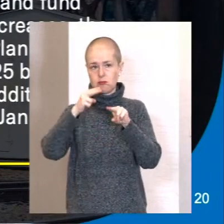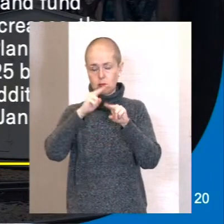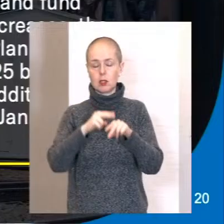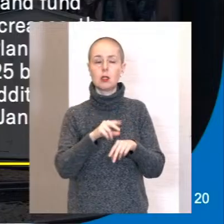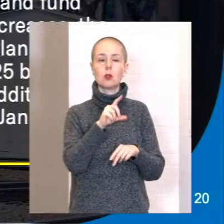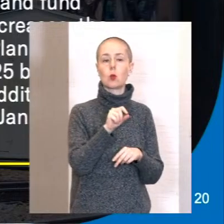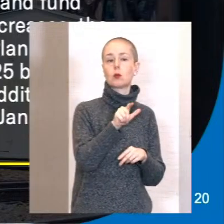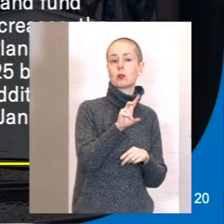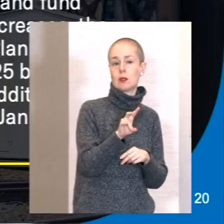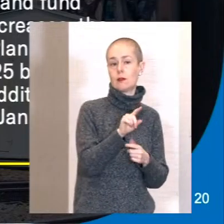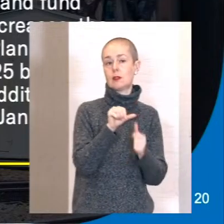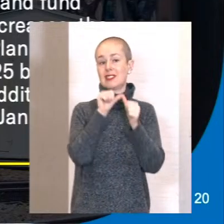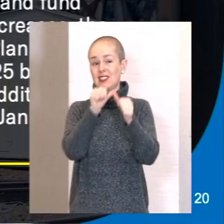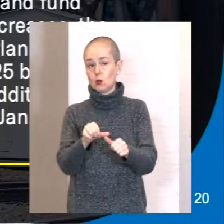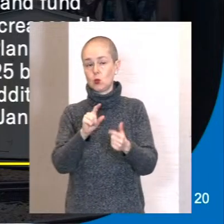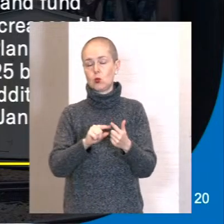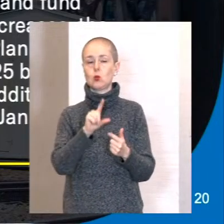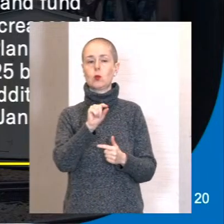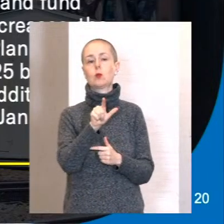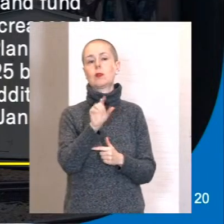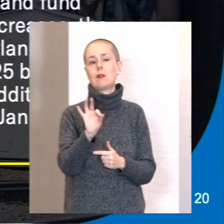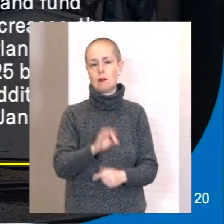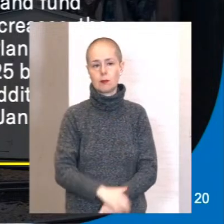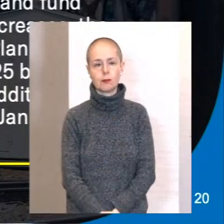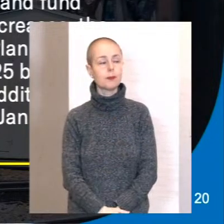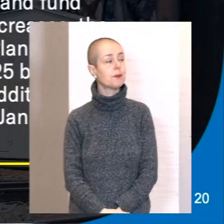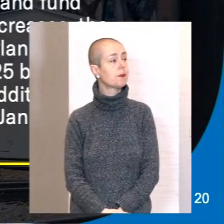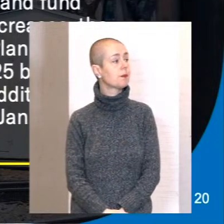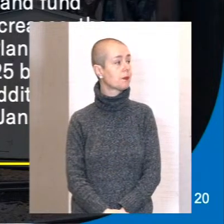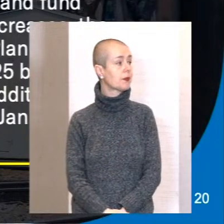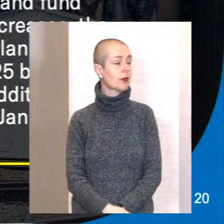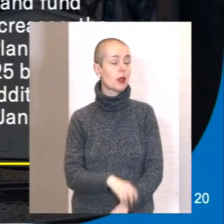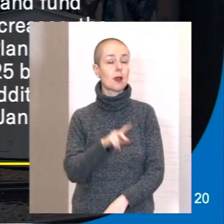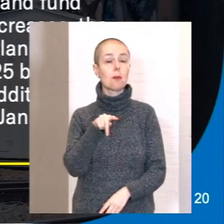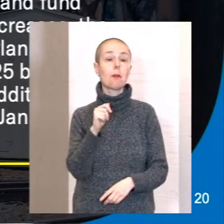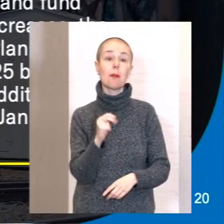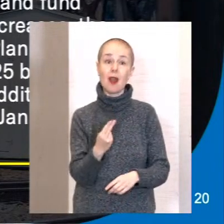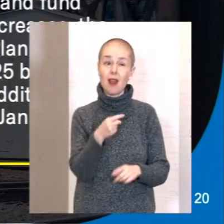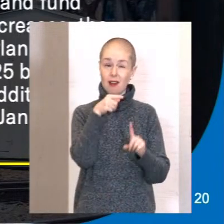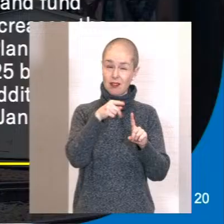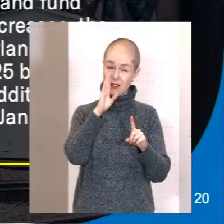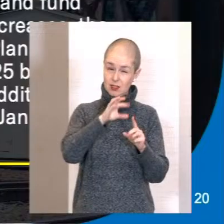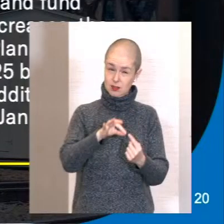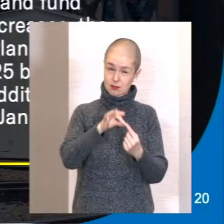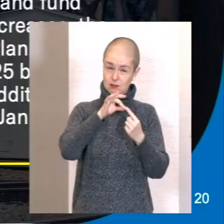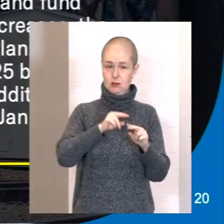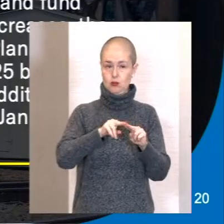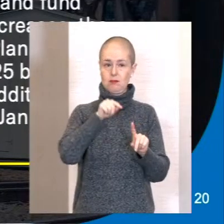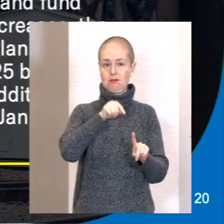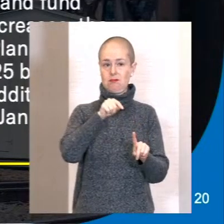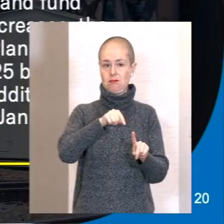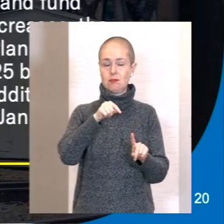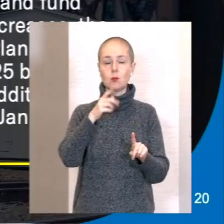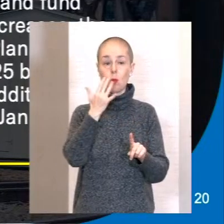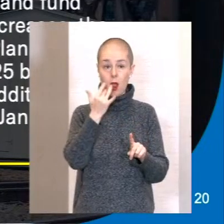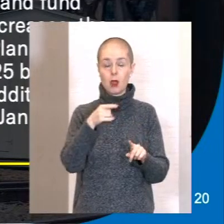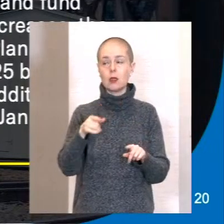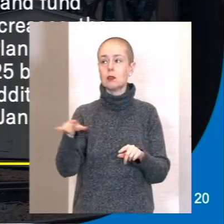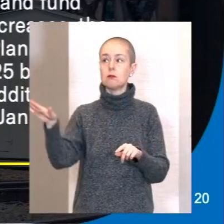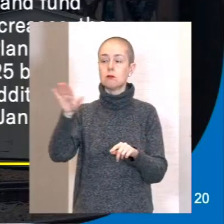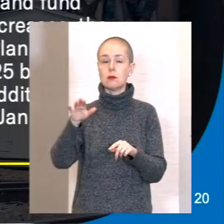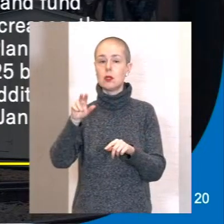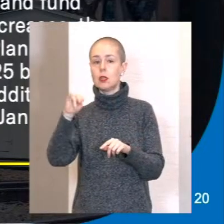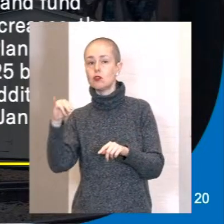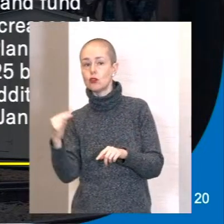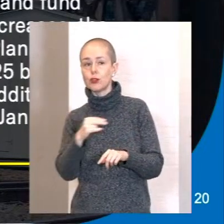2027 through 2029. PATH's operations are unique. The PATH system receives no state or